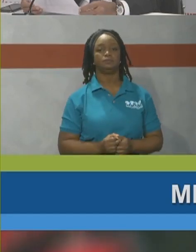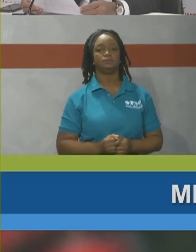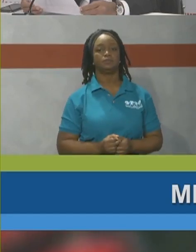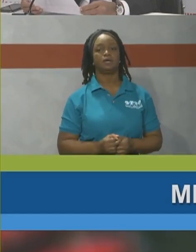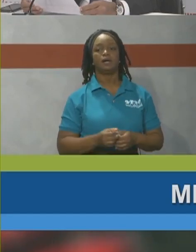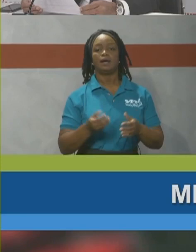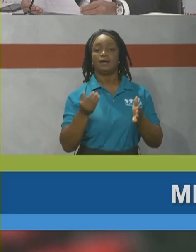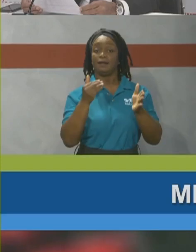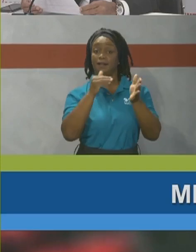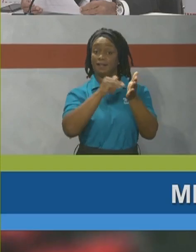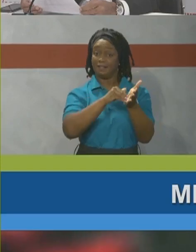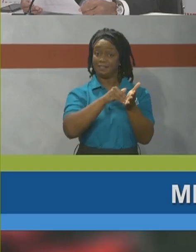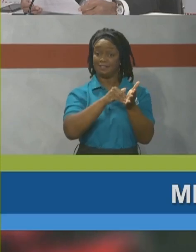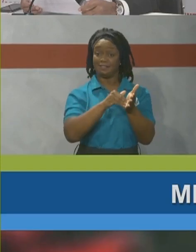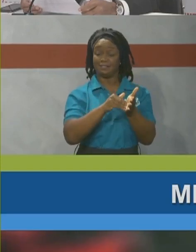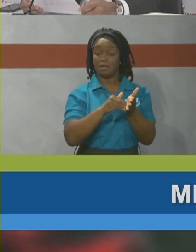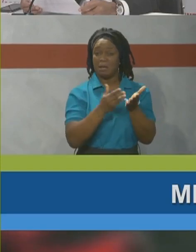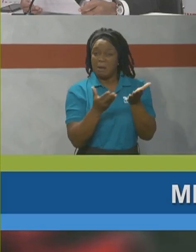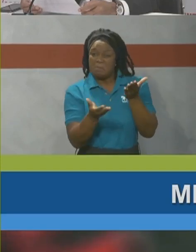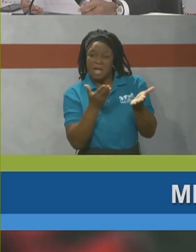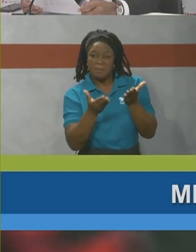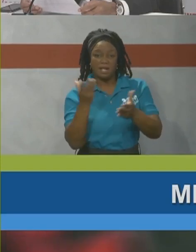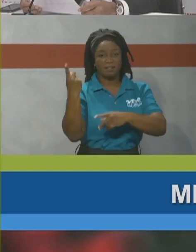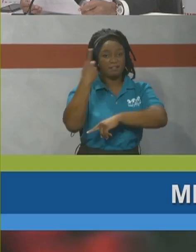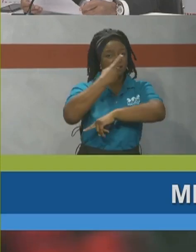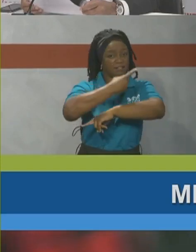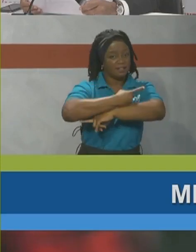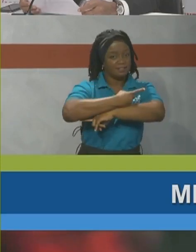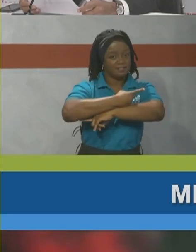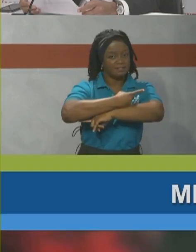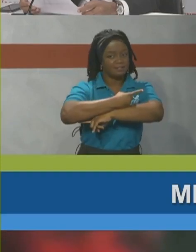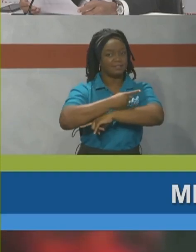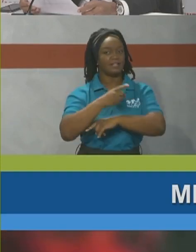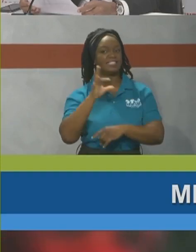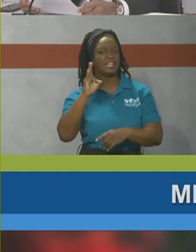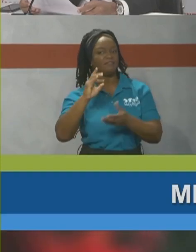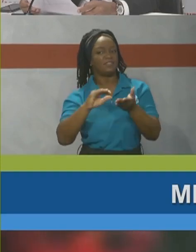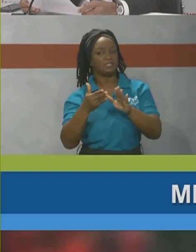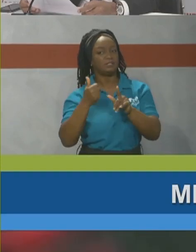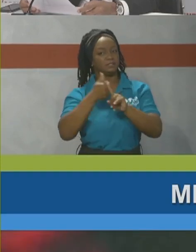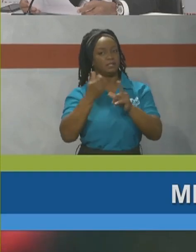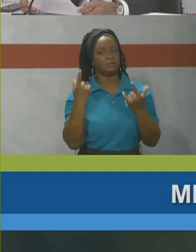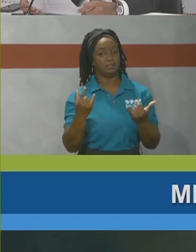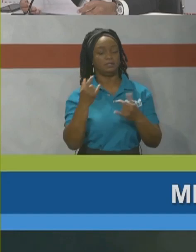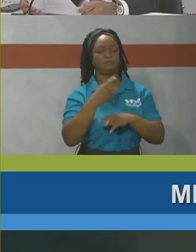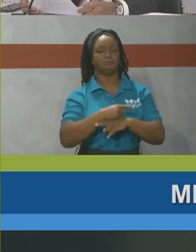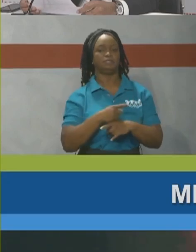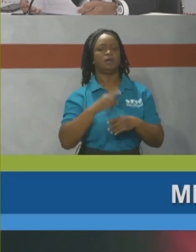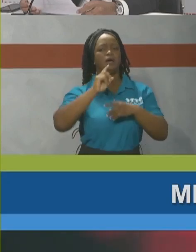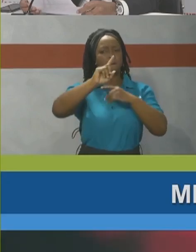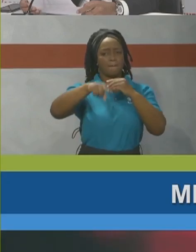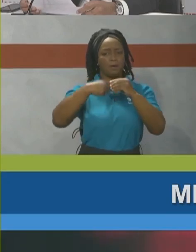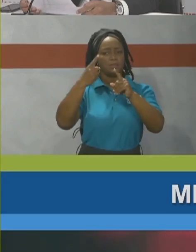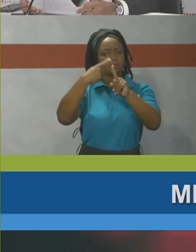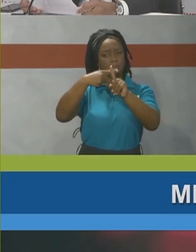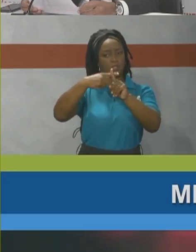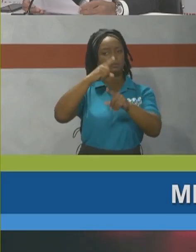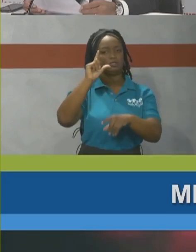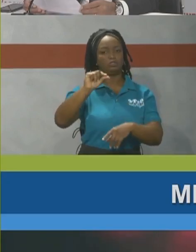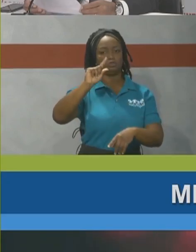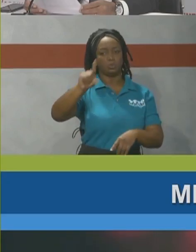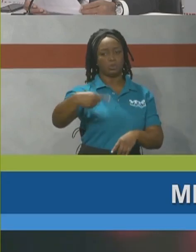death rolling average for 7 days is now standing at 7. Total active positive cases,